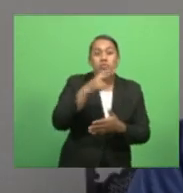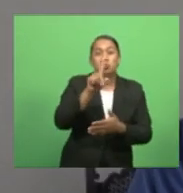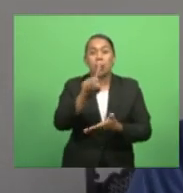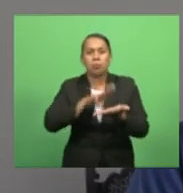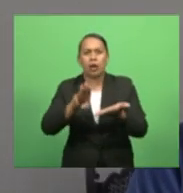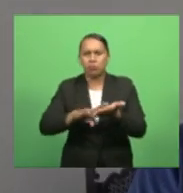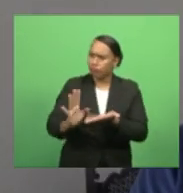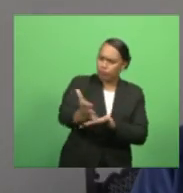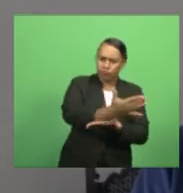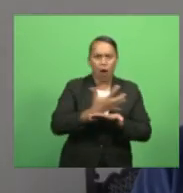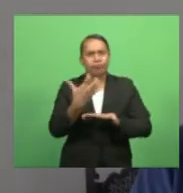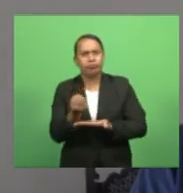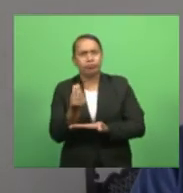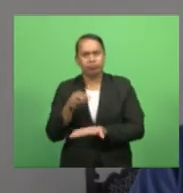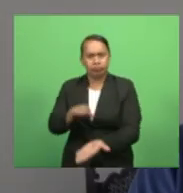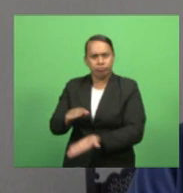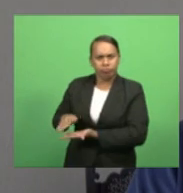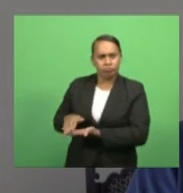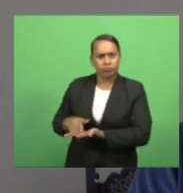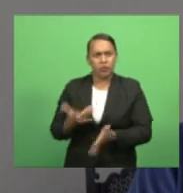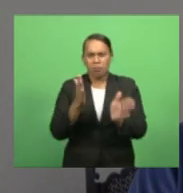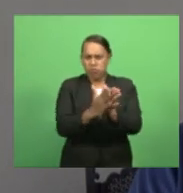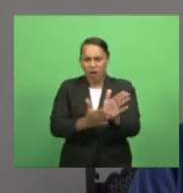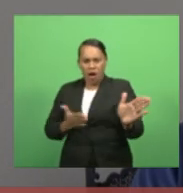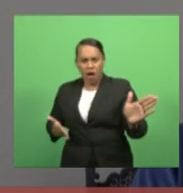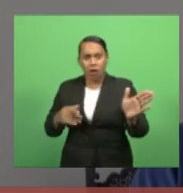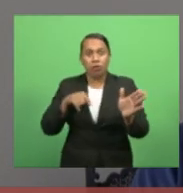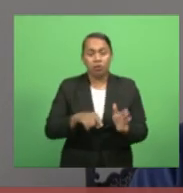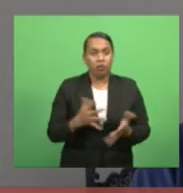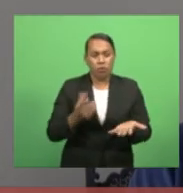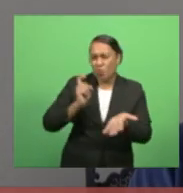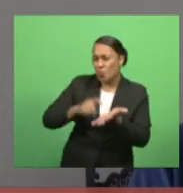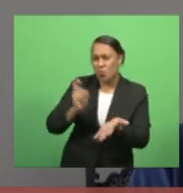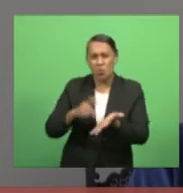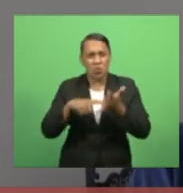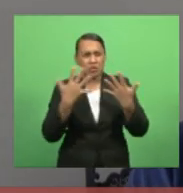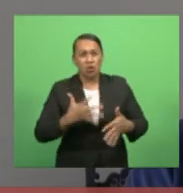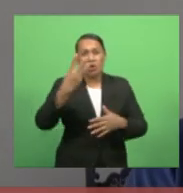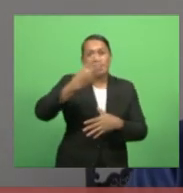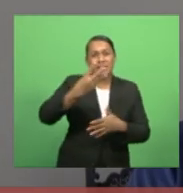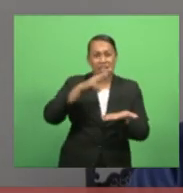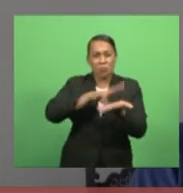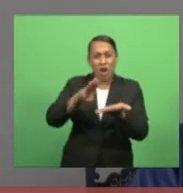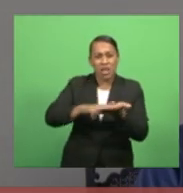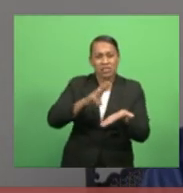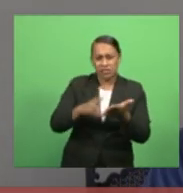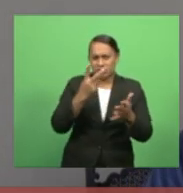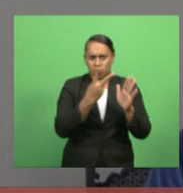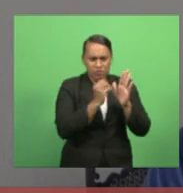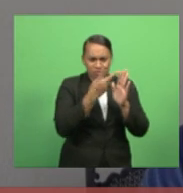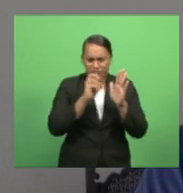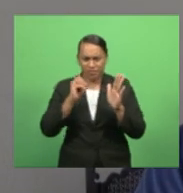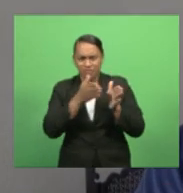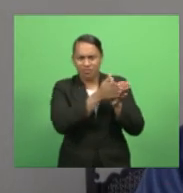So there is an arrears of about 13 million for 2020, year 2020 alone. We have seen